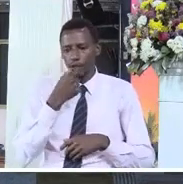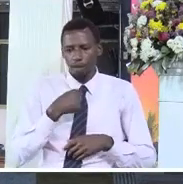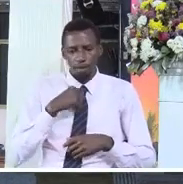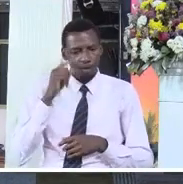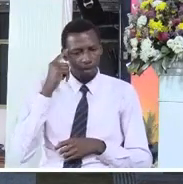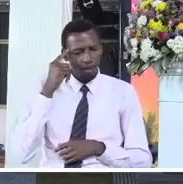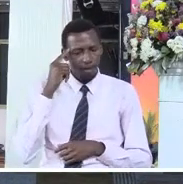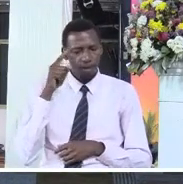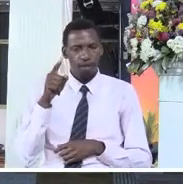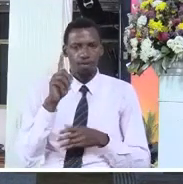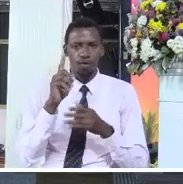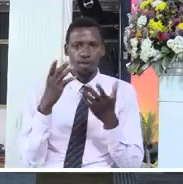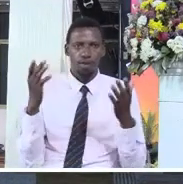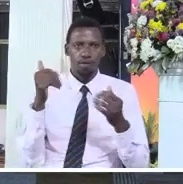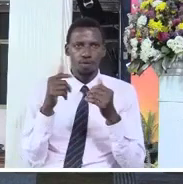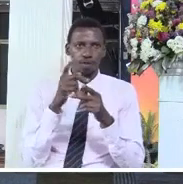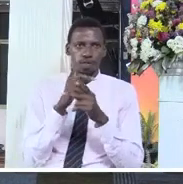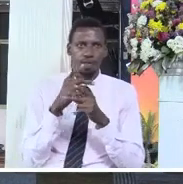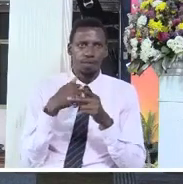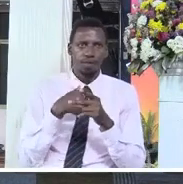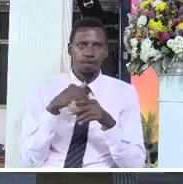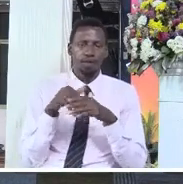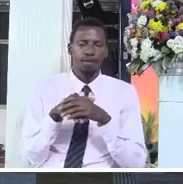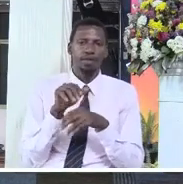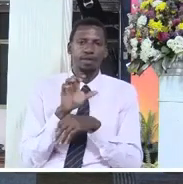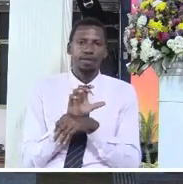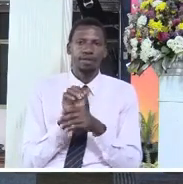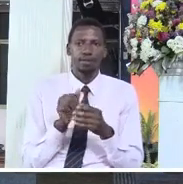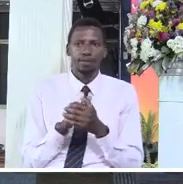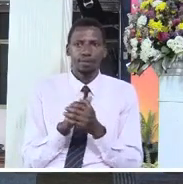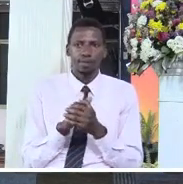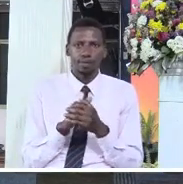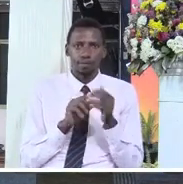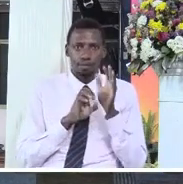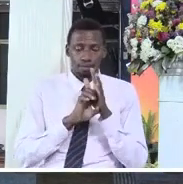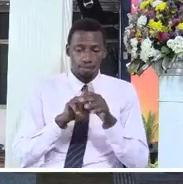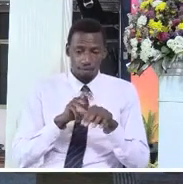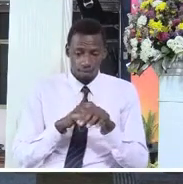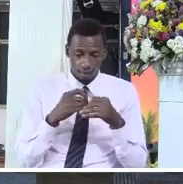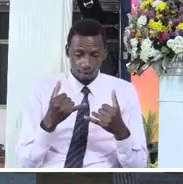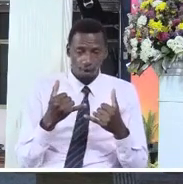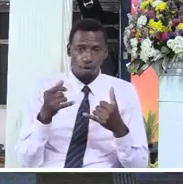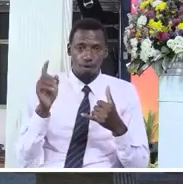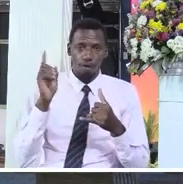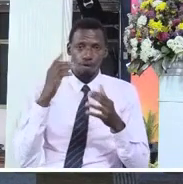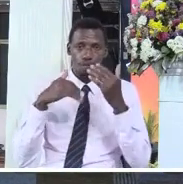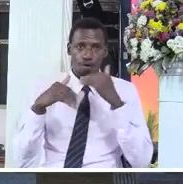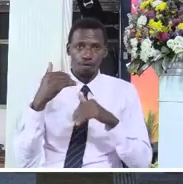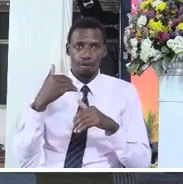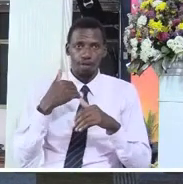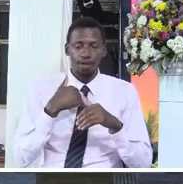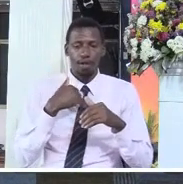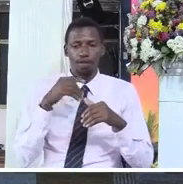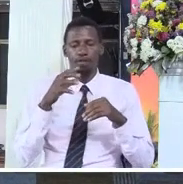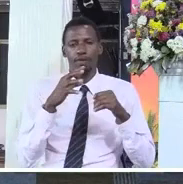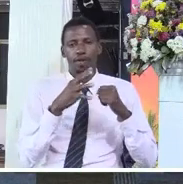really retained me in the church. So as it stands right now, the University of Nairobi has 9